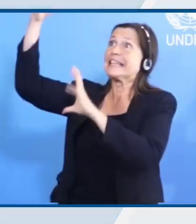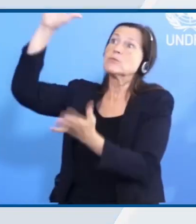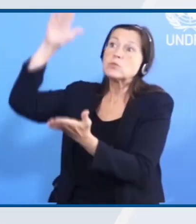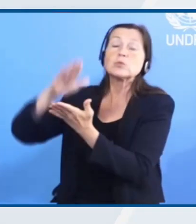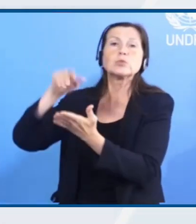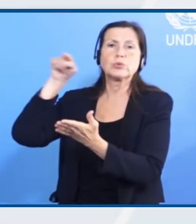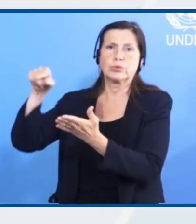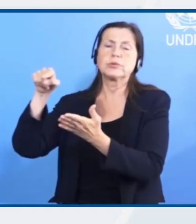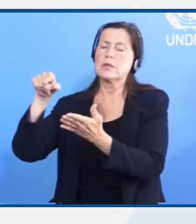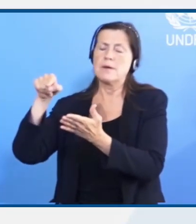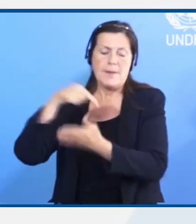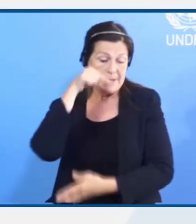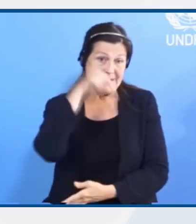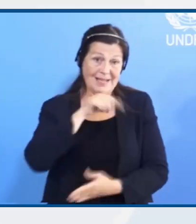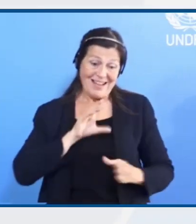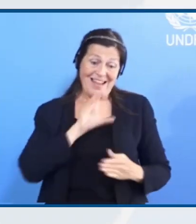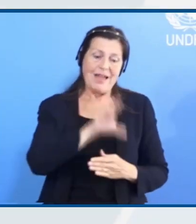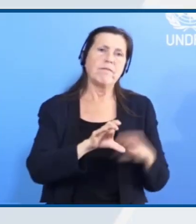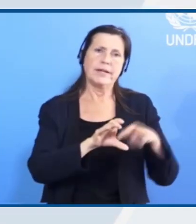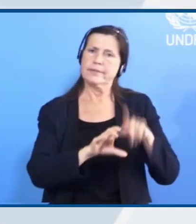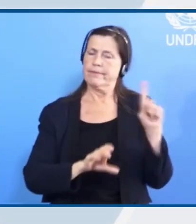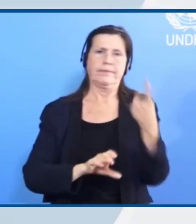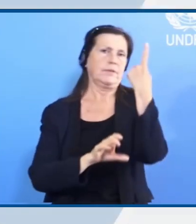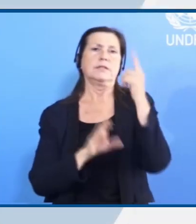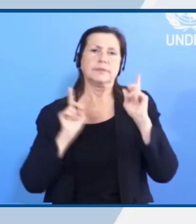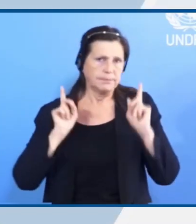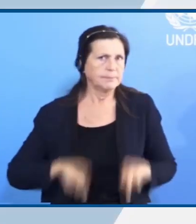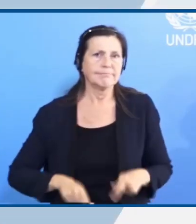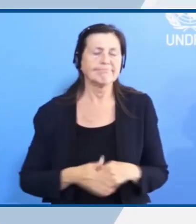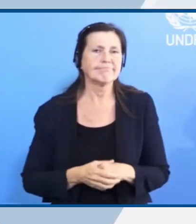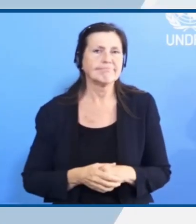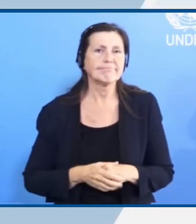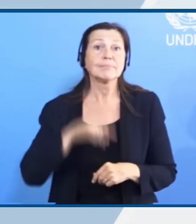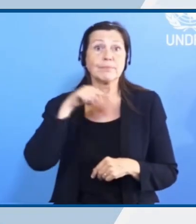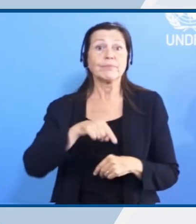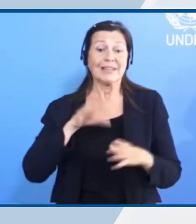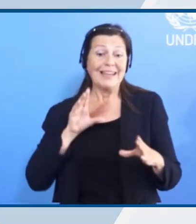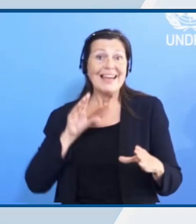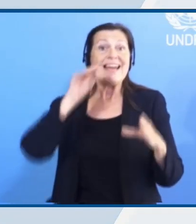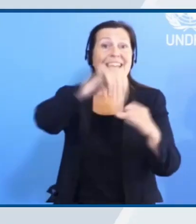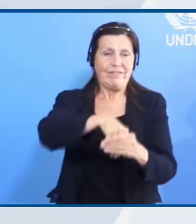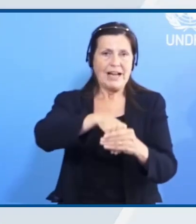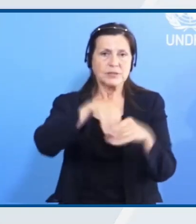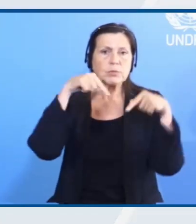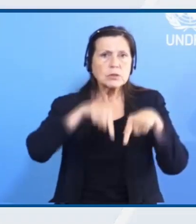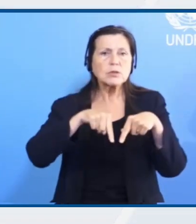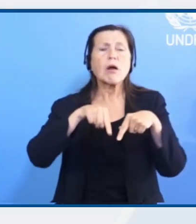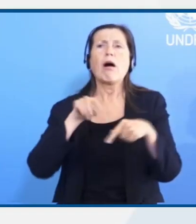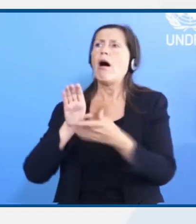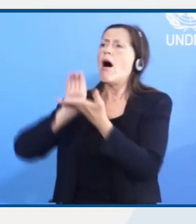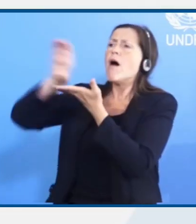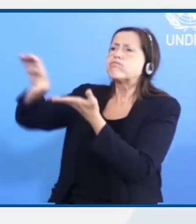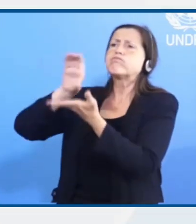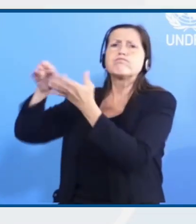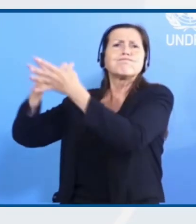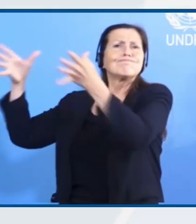complete precondition to sustainable development, isn't it? And we also know that that investment must reach local communities and